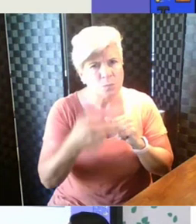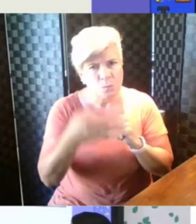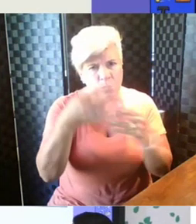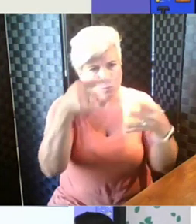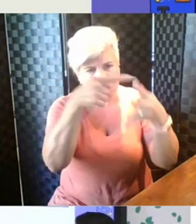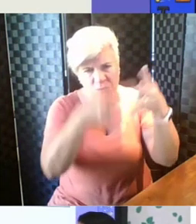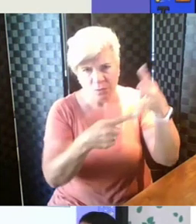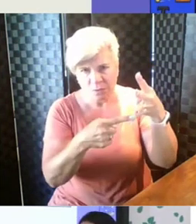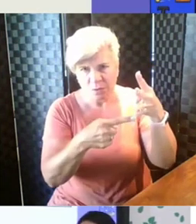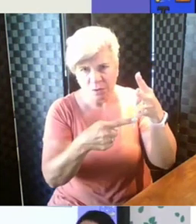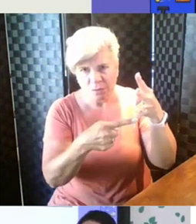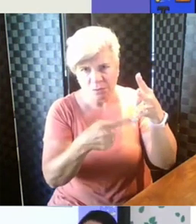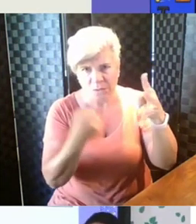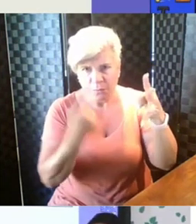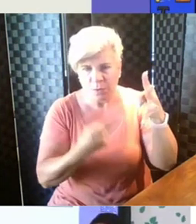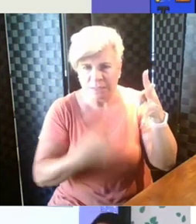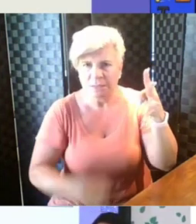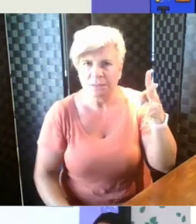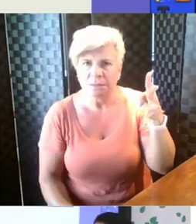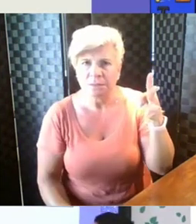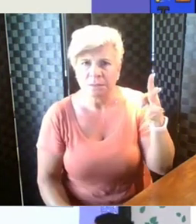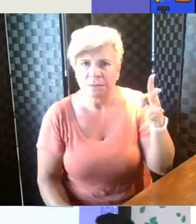could represent this array?